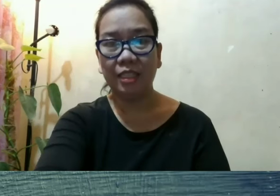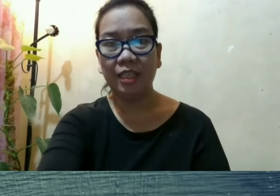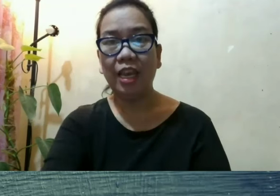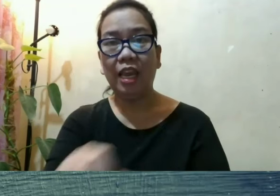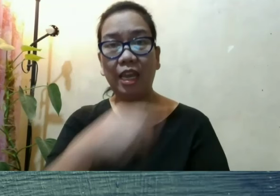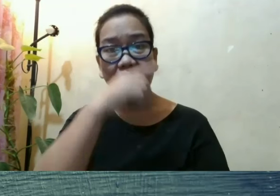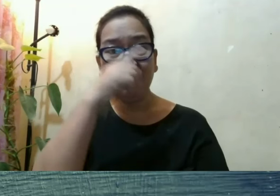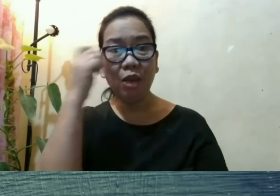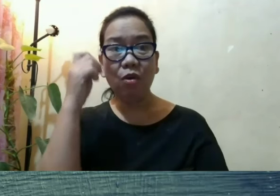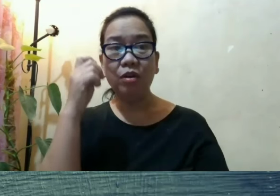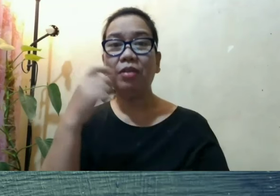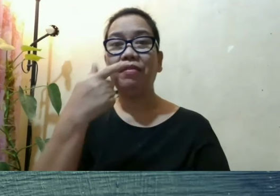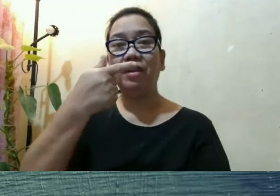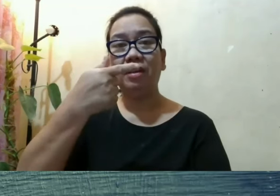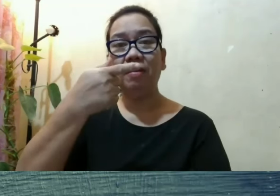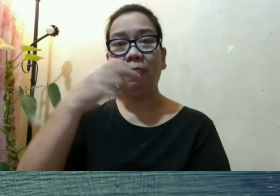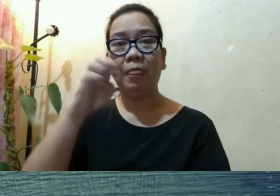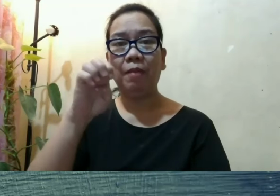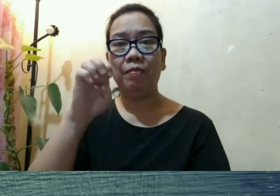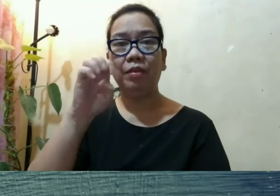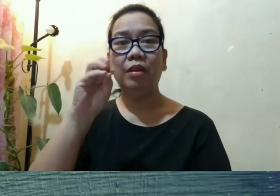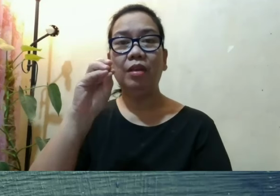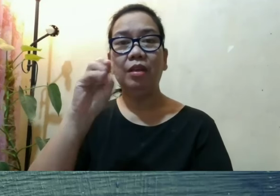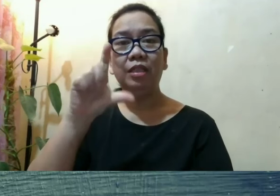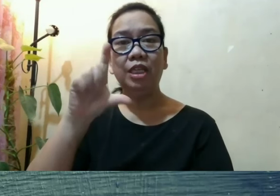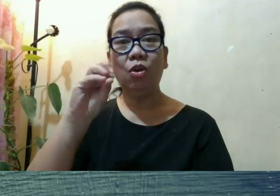Yes, it is because of the